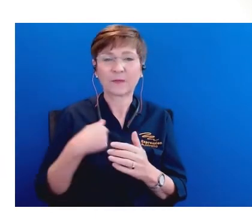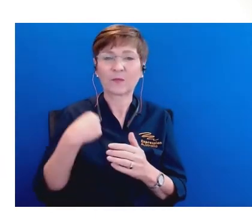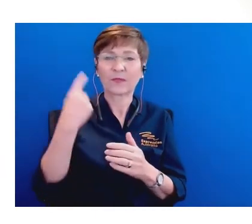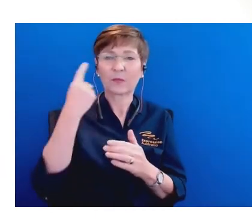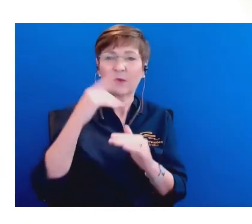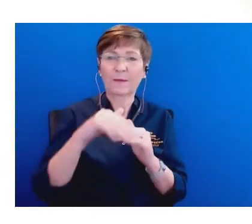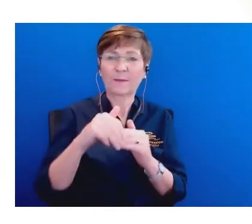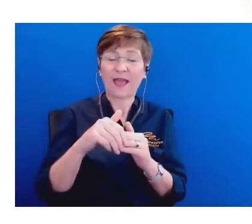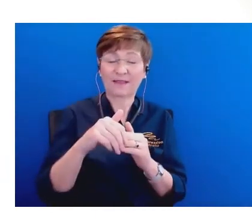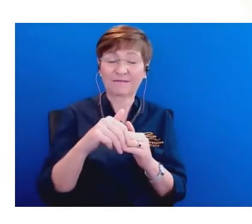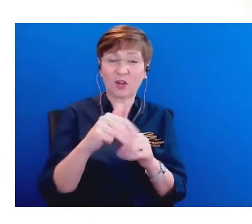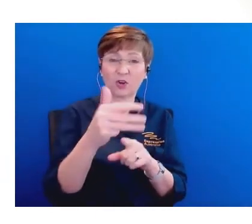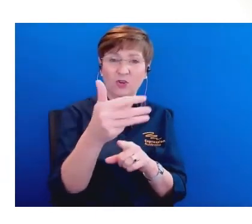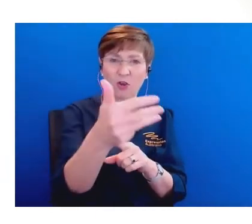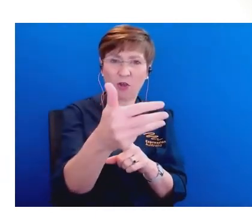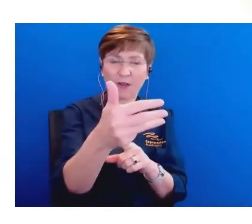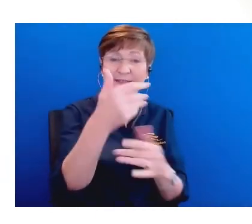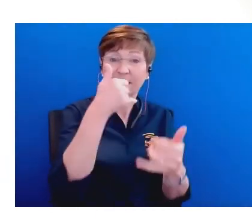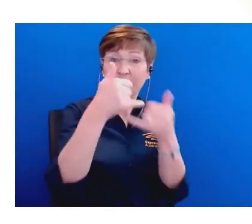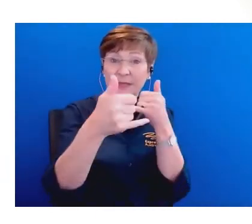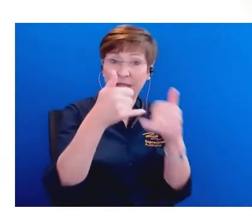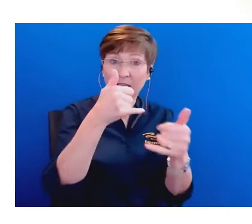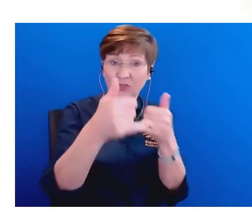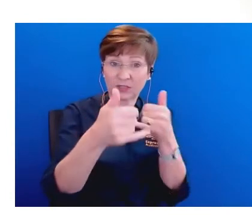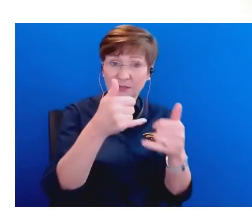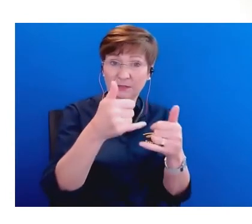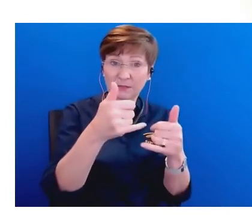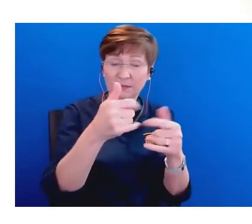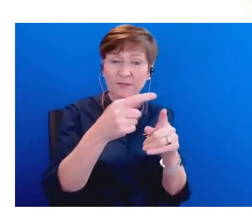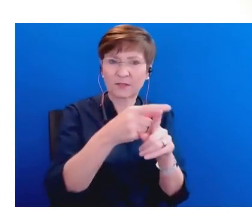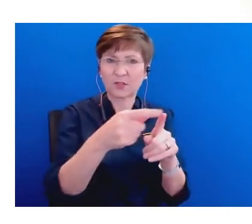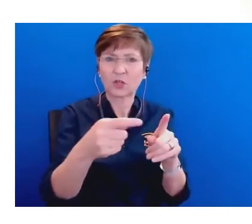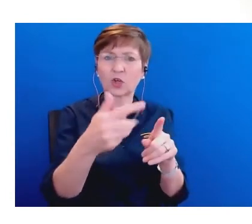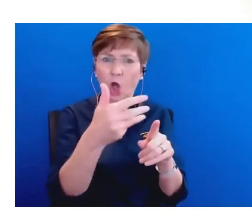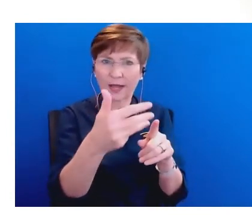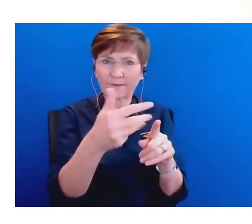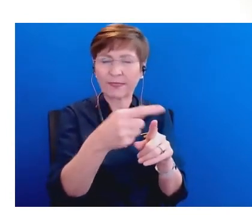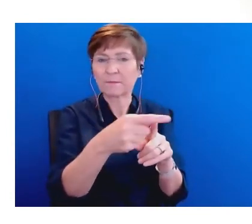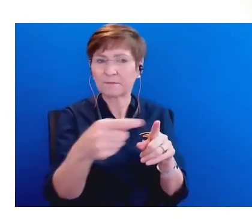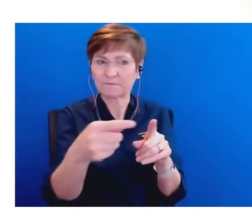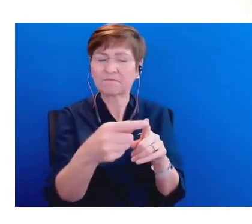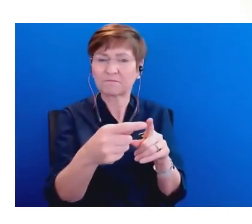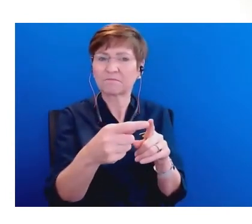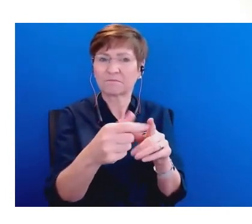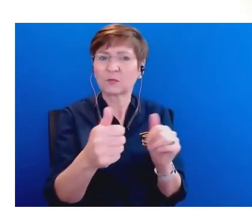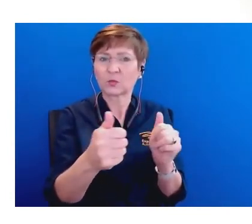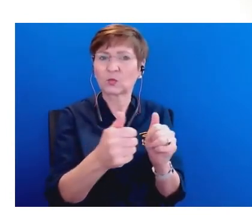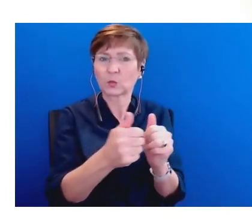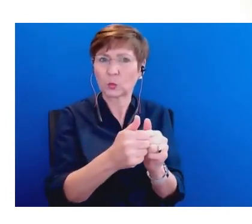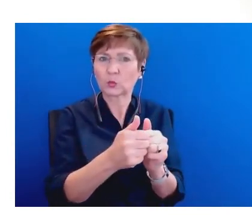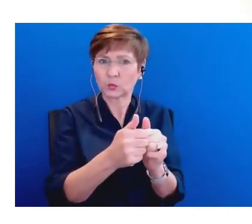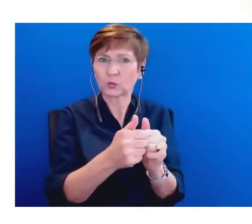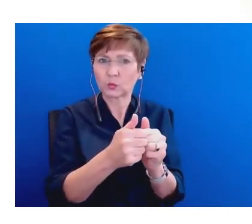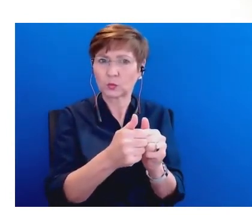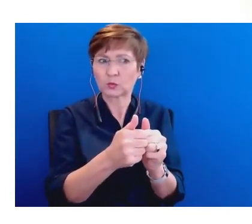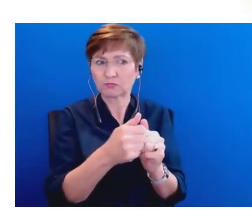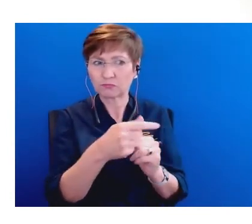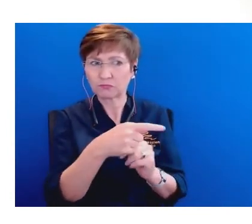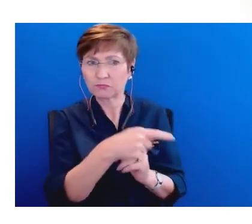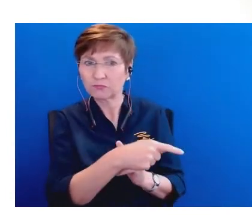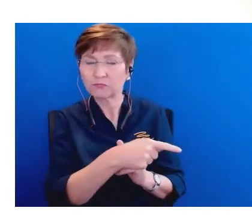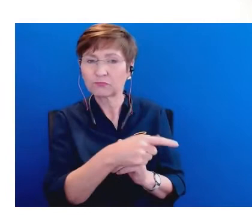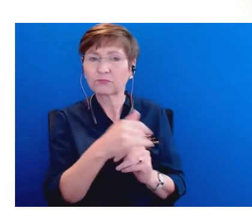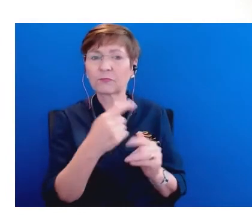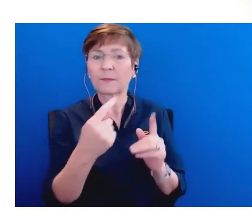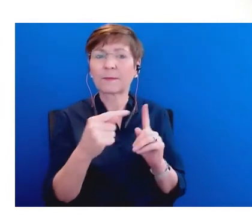telecommunications providers' websites met the requirements of consumers with cognitive disabilities and service providers'